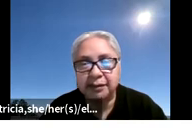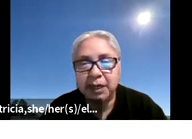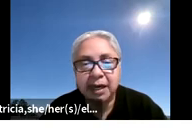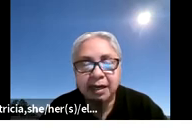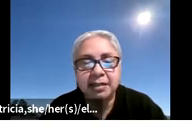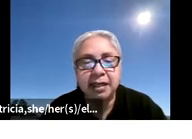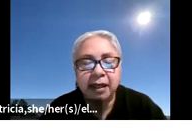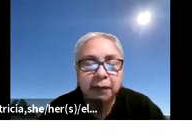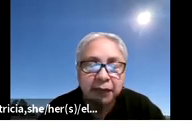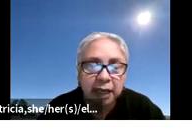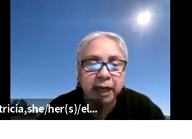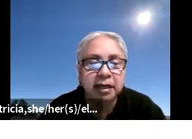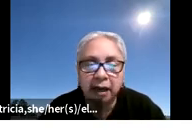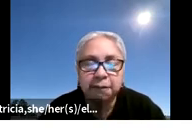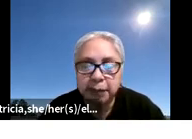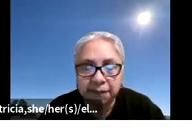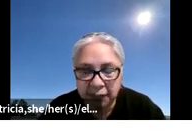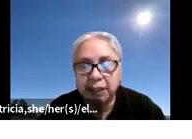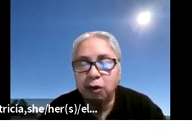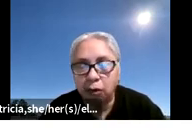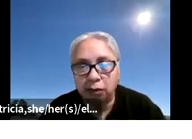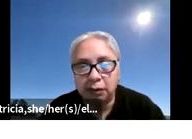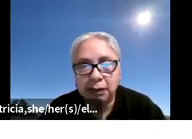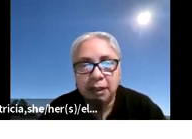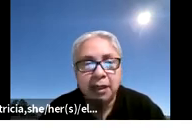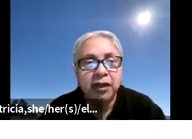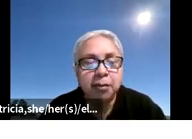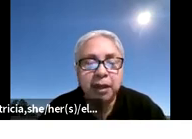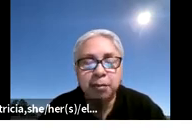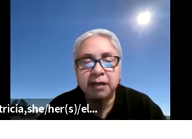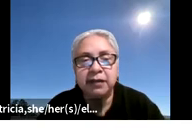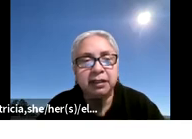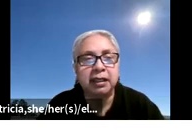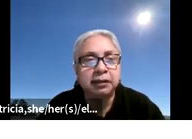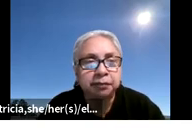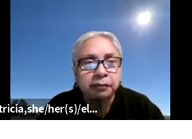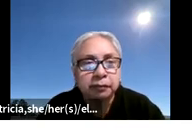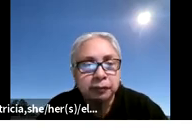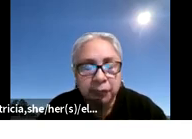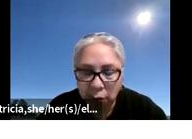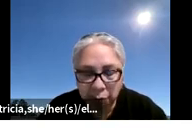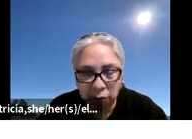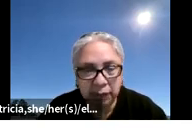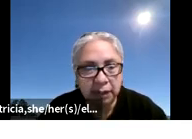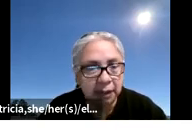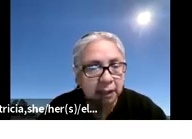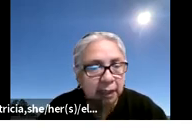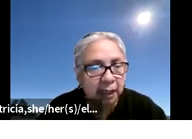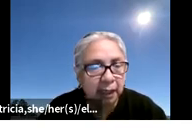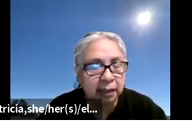critical, because they may not be feeling whole. They may be feeling